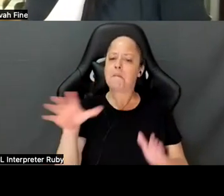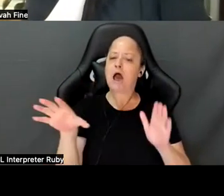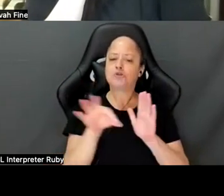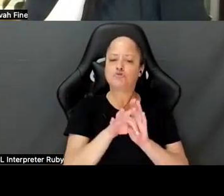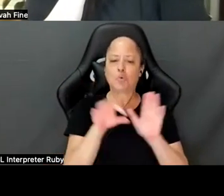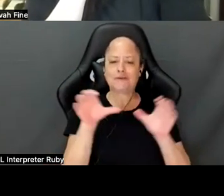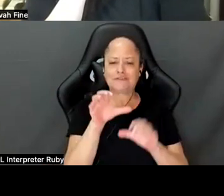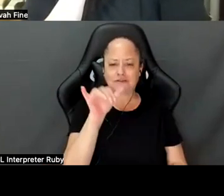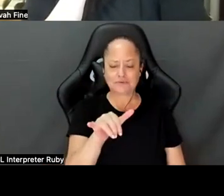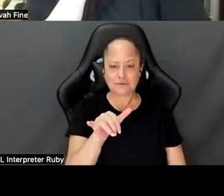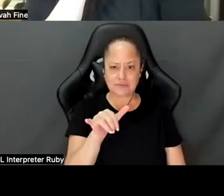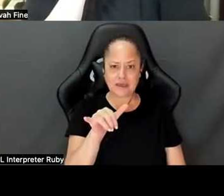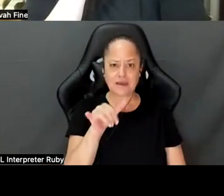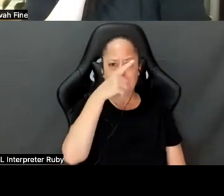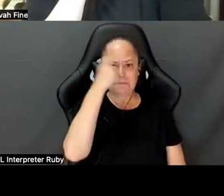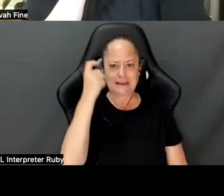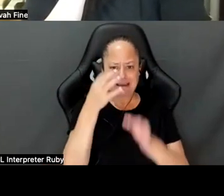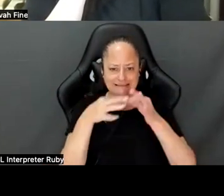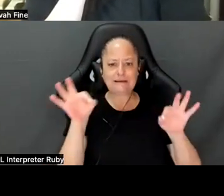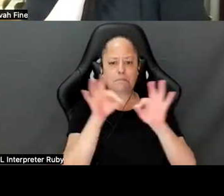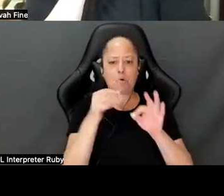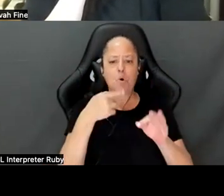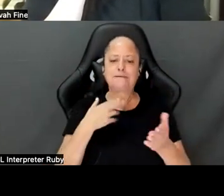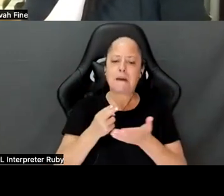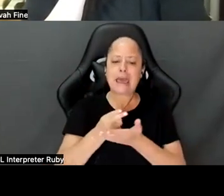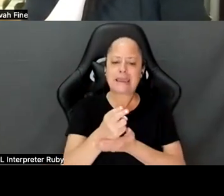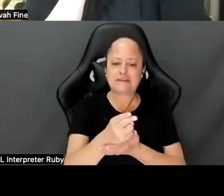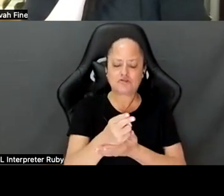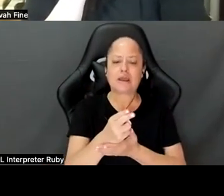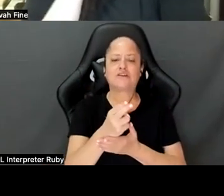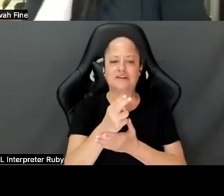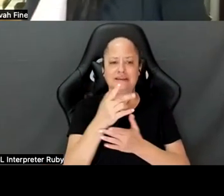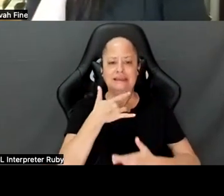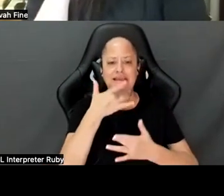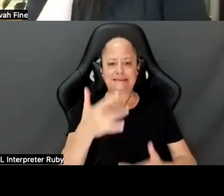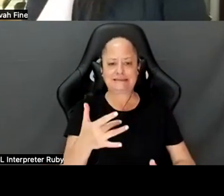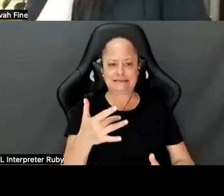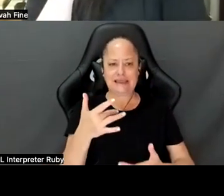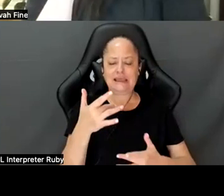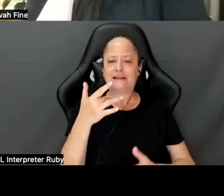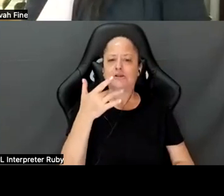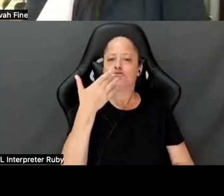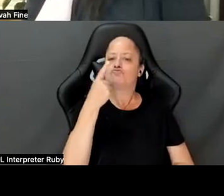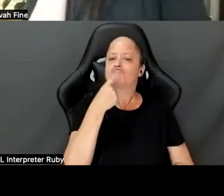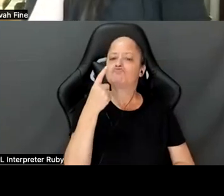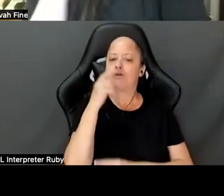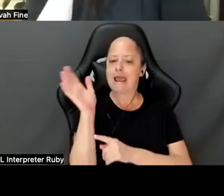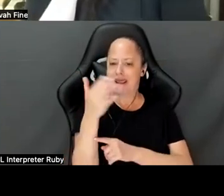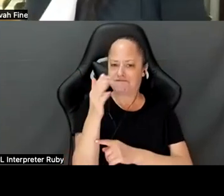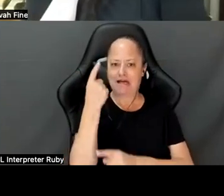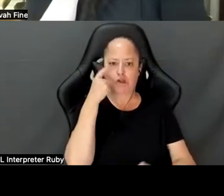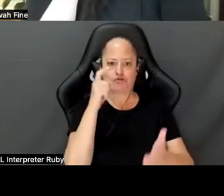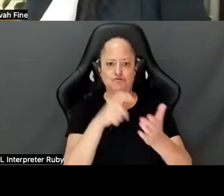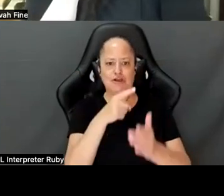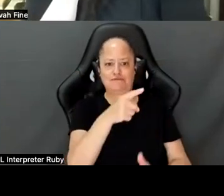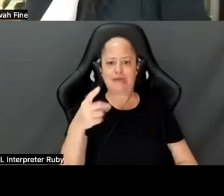so, because it's important to my integrity. And it does kind of tend to serve actually as a red flag about people. If they complain about it all